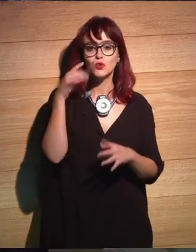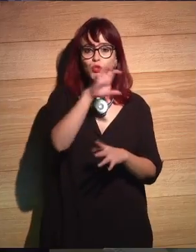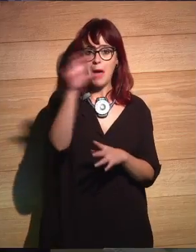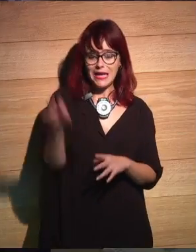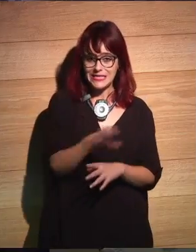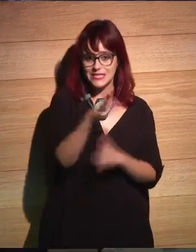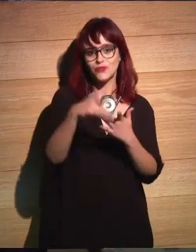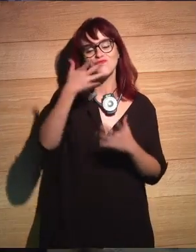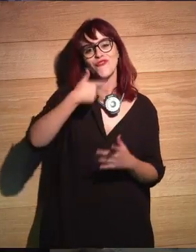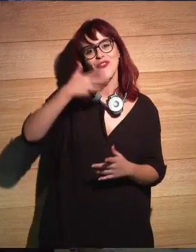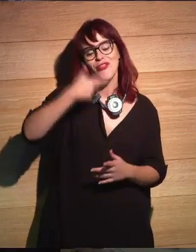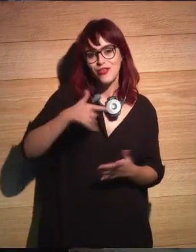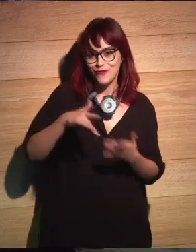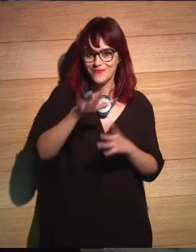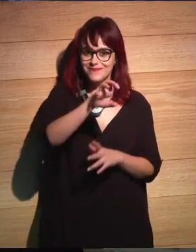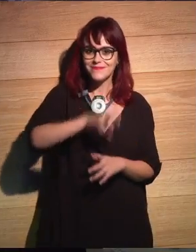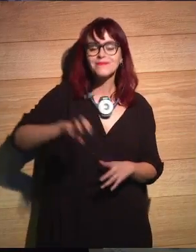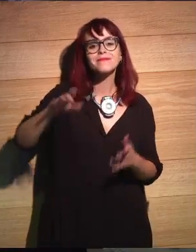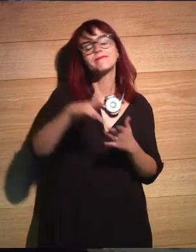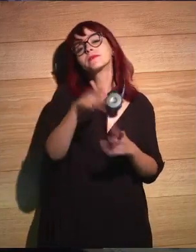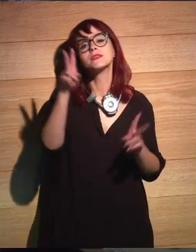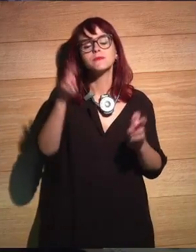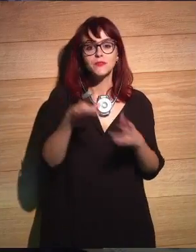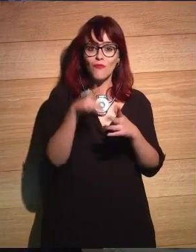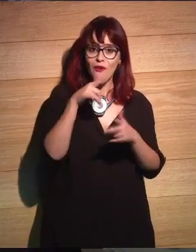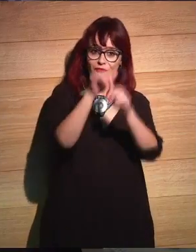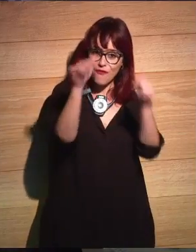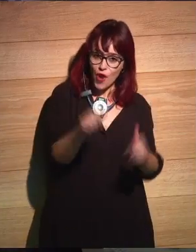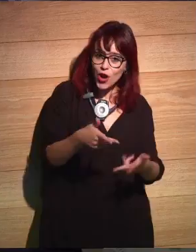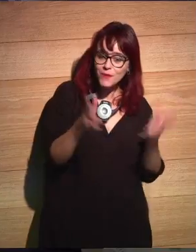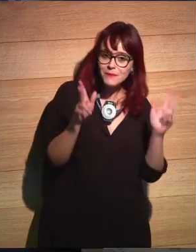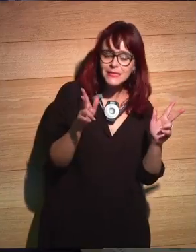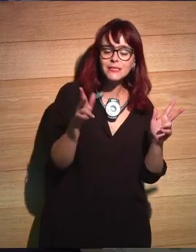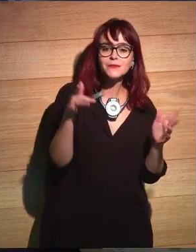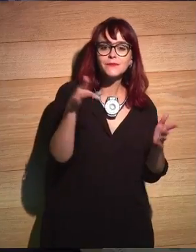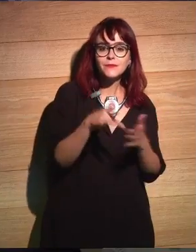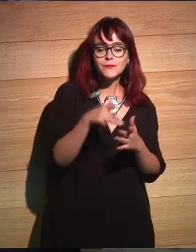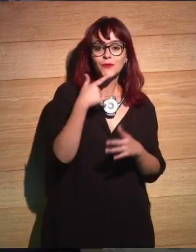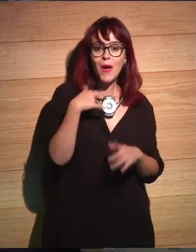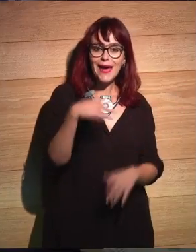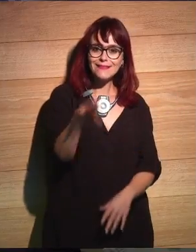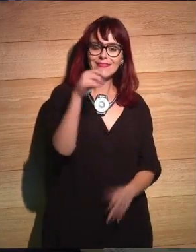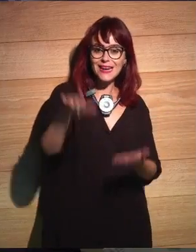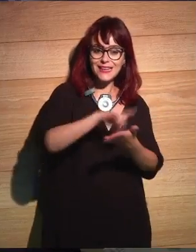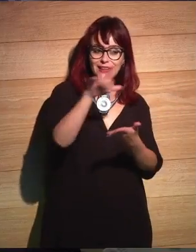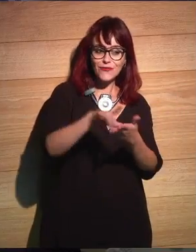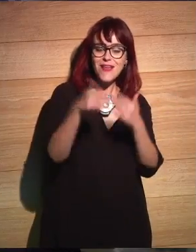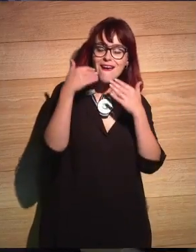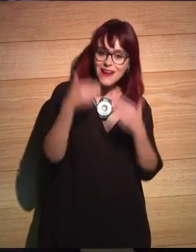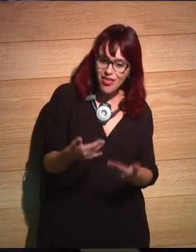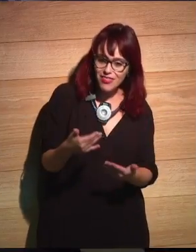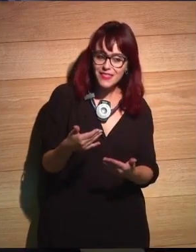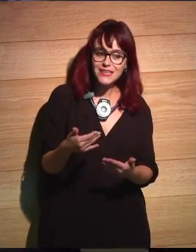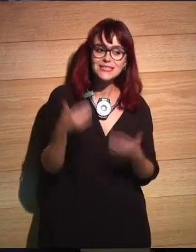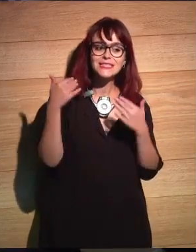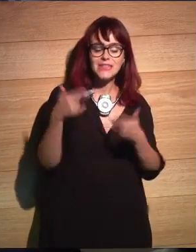have visited many different countries, and we have gotten to know new ways of understanding